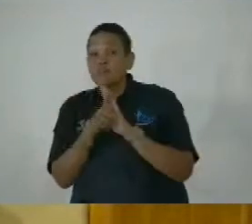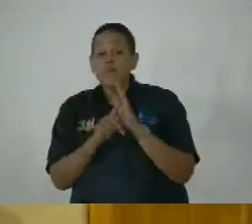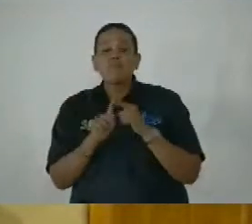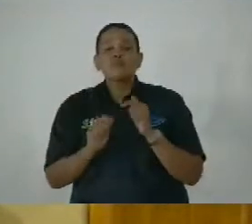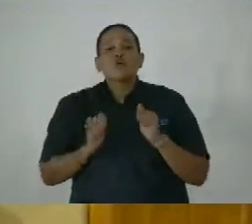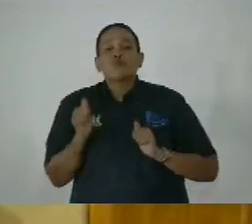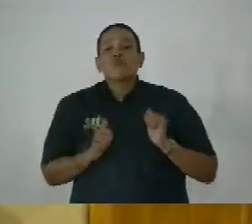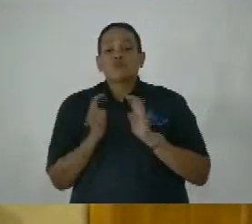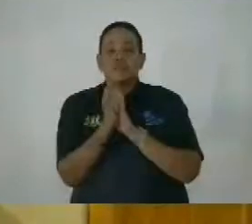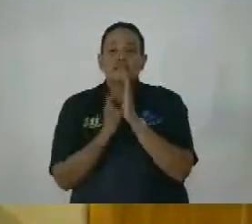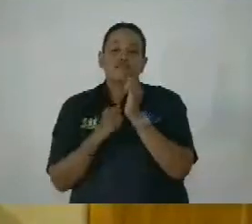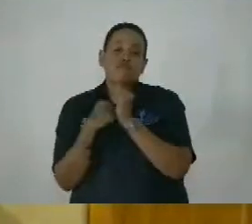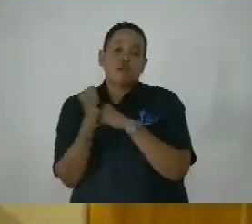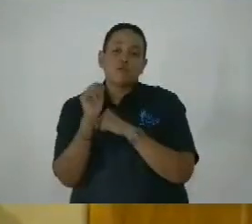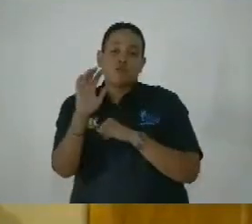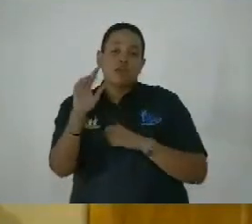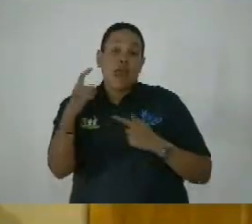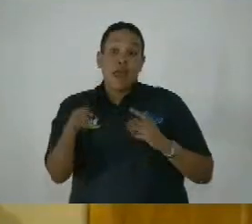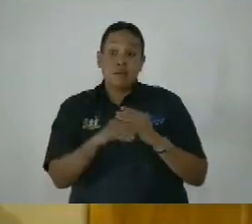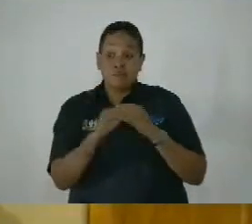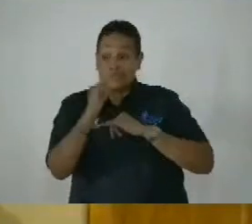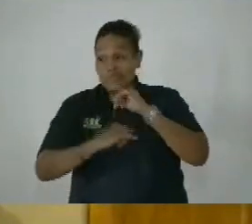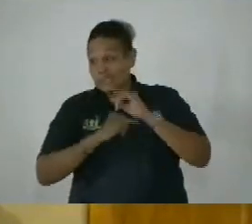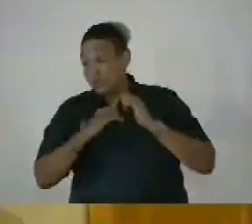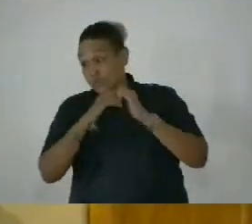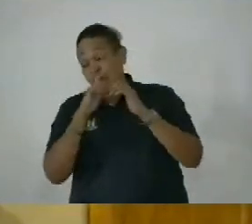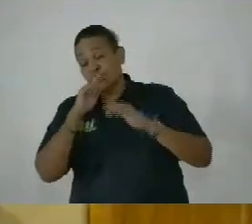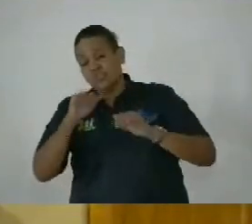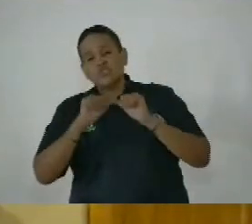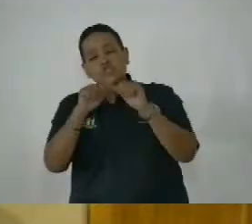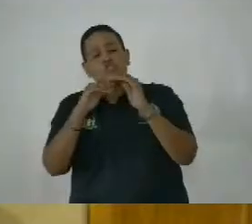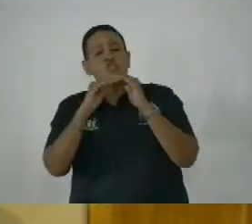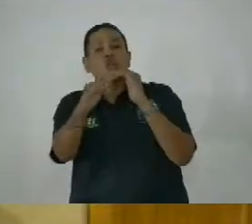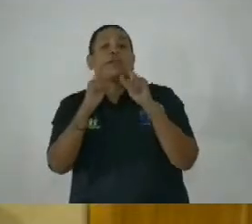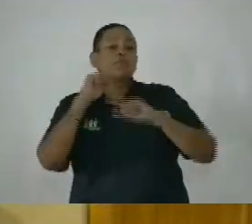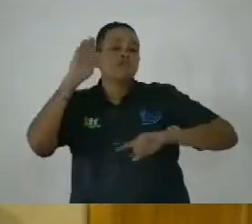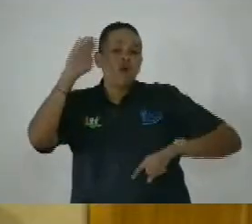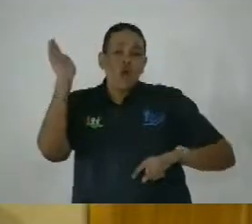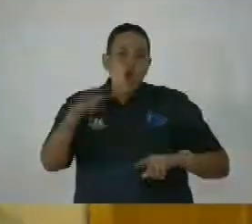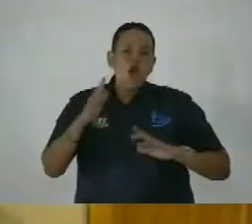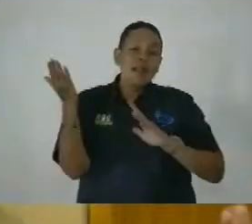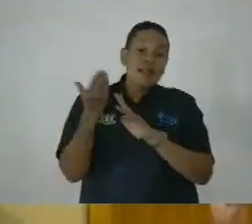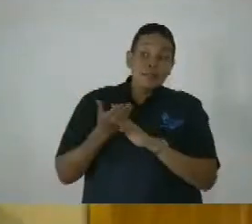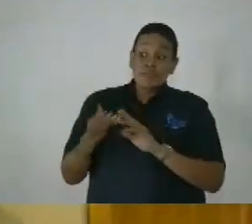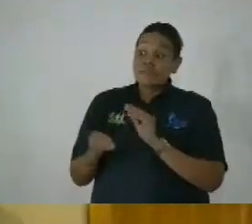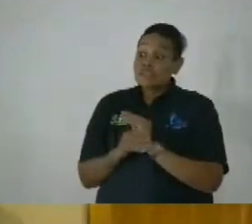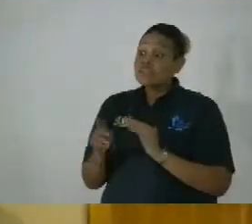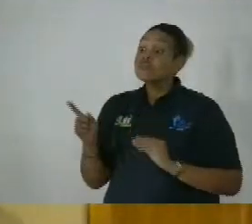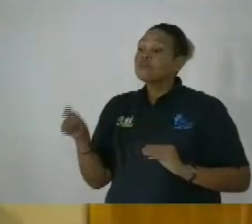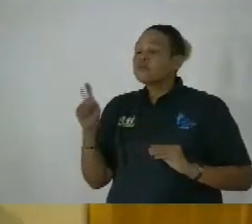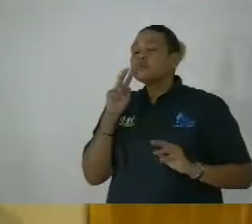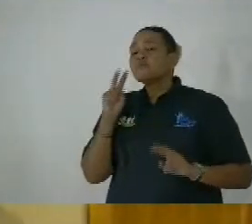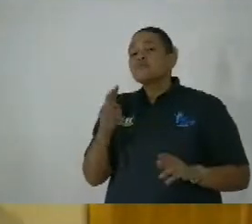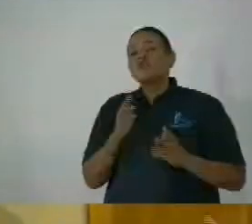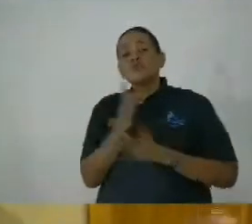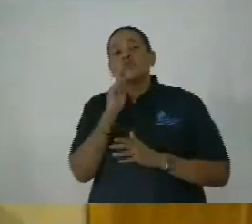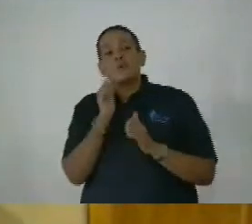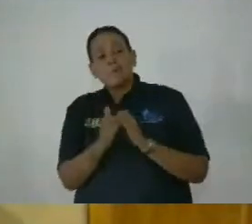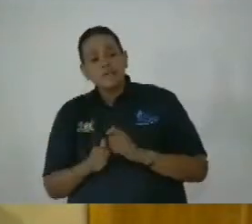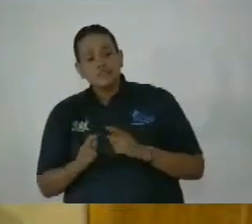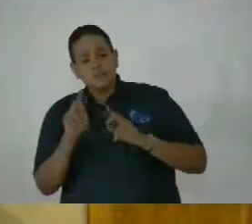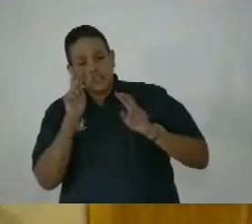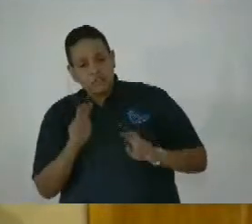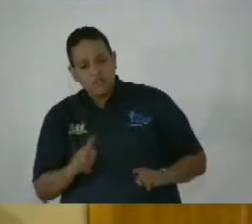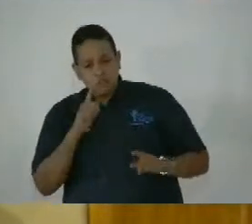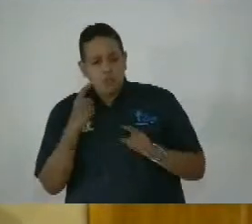robust legislative framework. Institutionalization and sustainability of our intervention can only be realized through the passage and enforcement